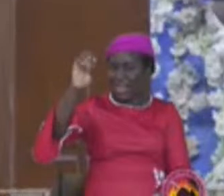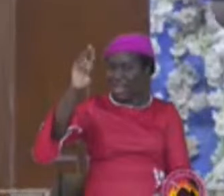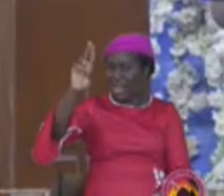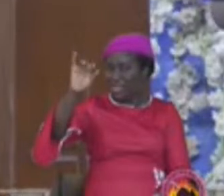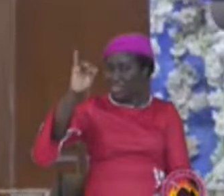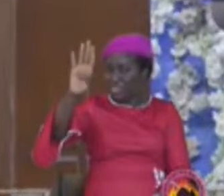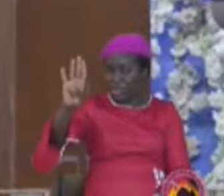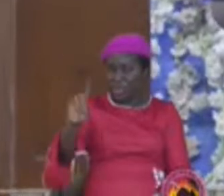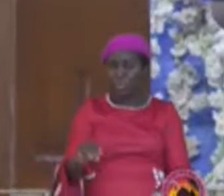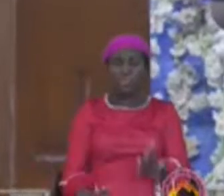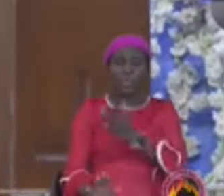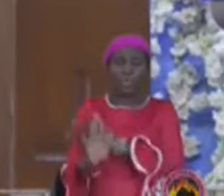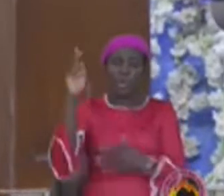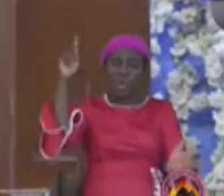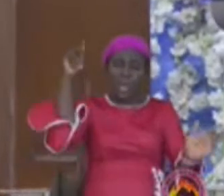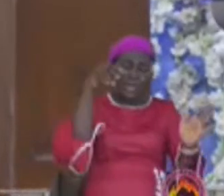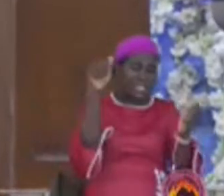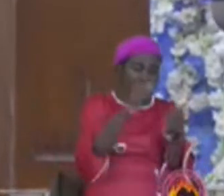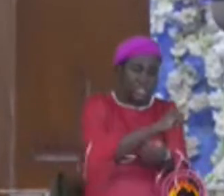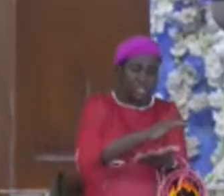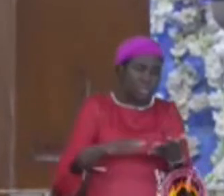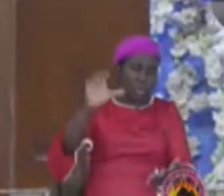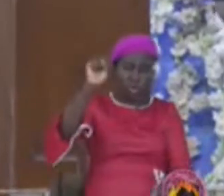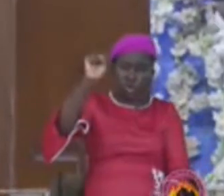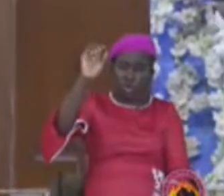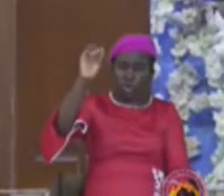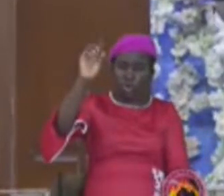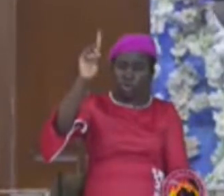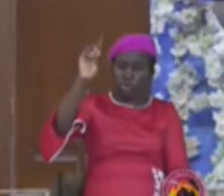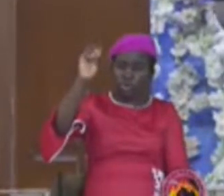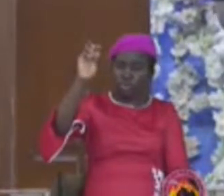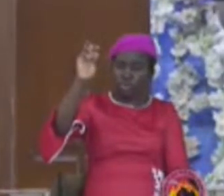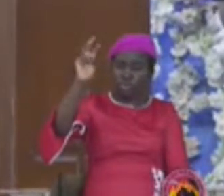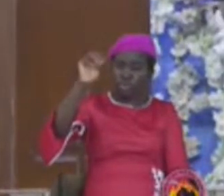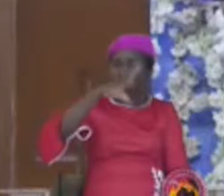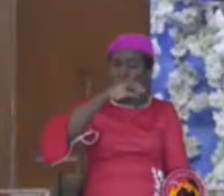During Noah's flood, God destroyed the whole world.